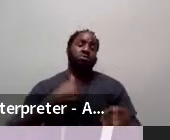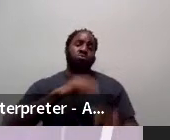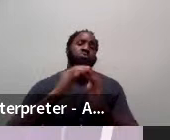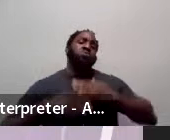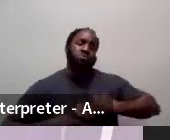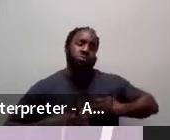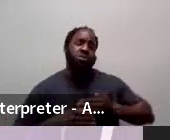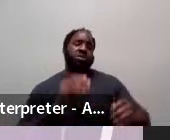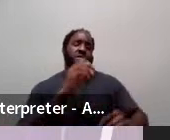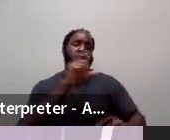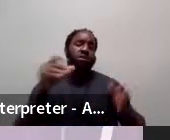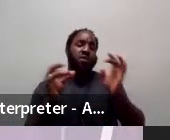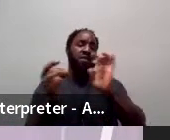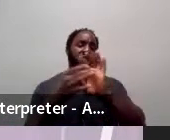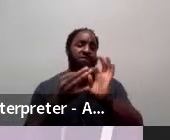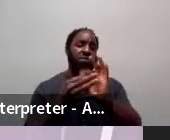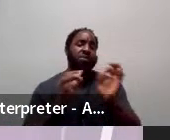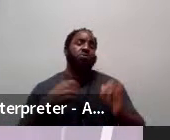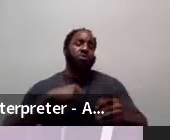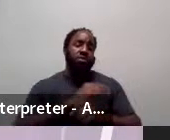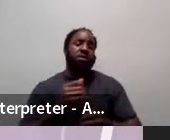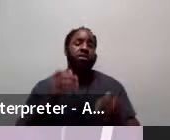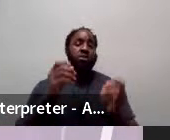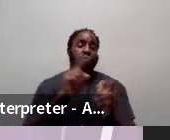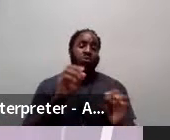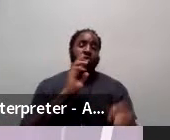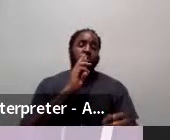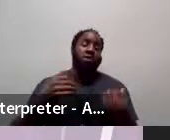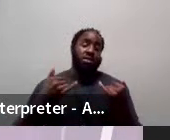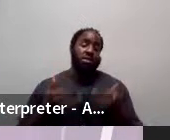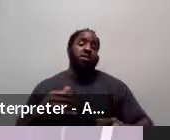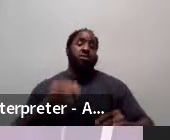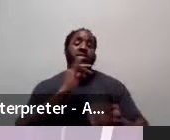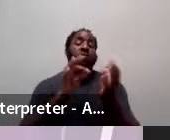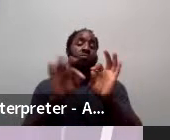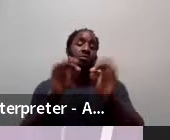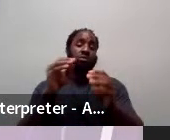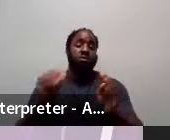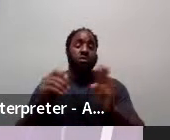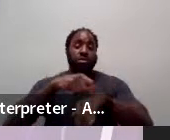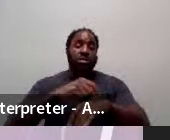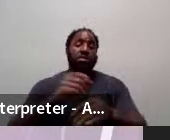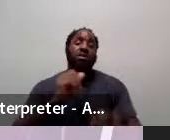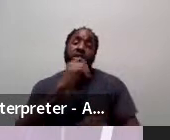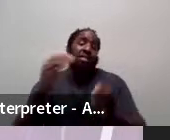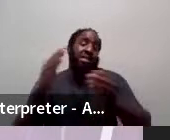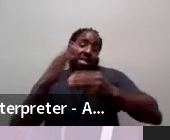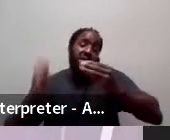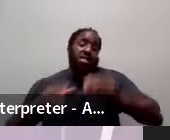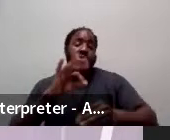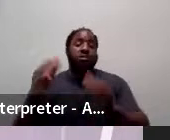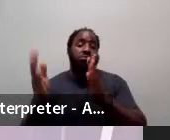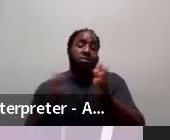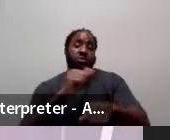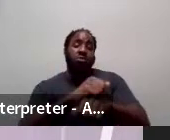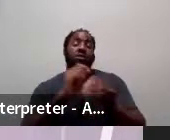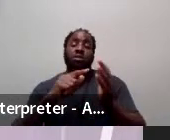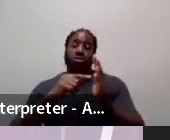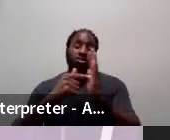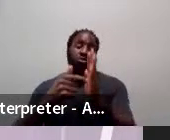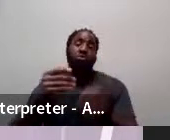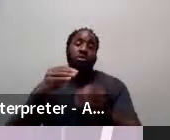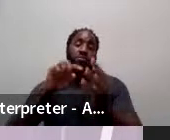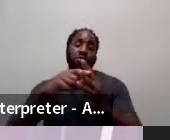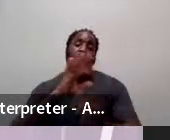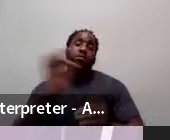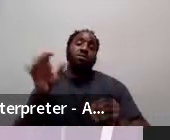the feedback we got then. Where we are right now is an important moment. It's not the end of the planning work. It really marks the beginning of taking